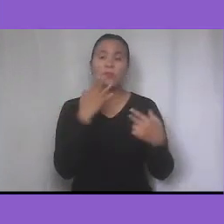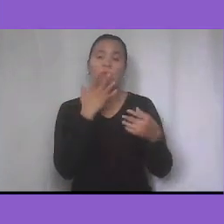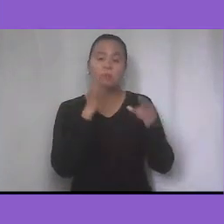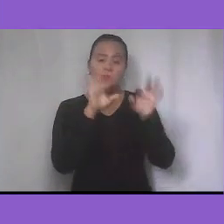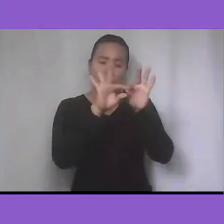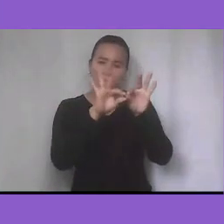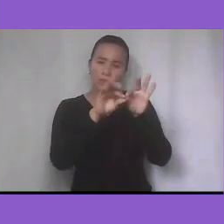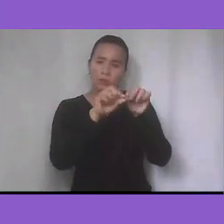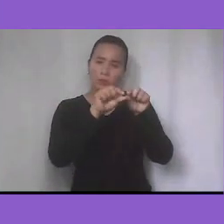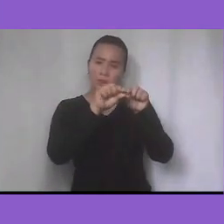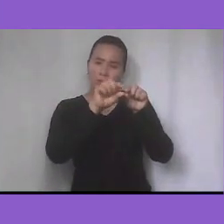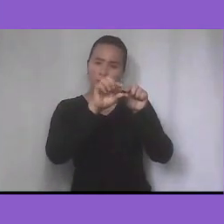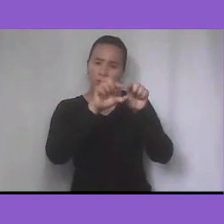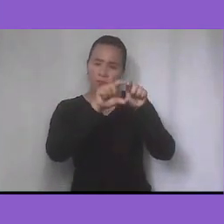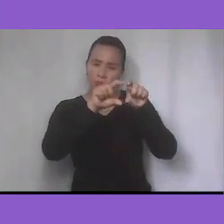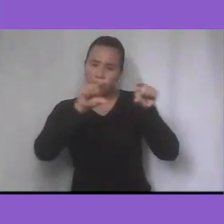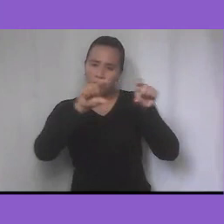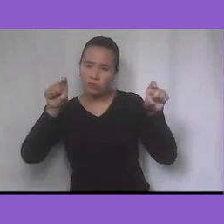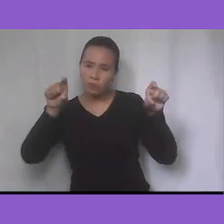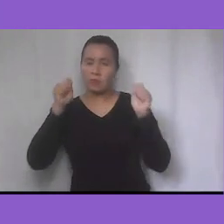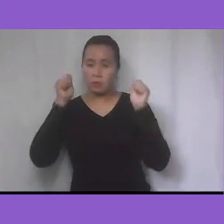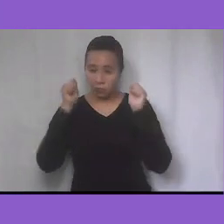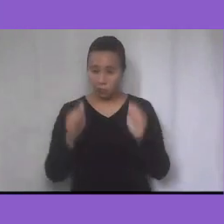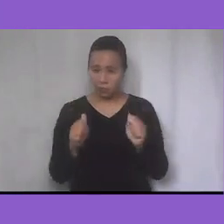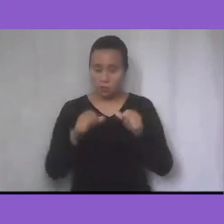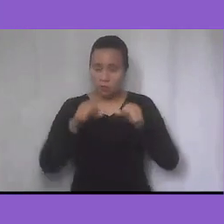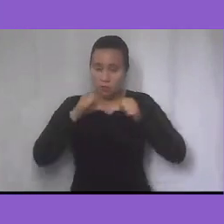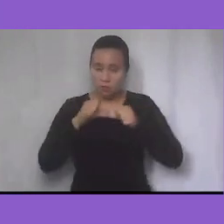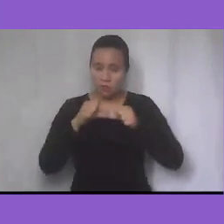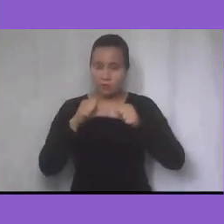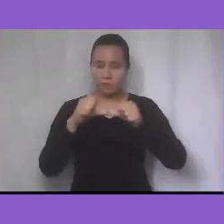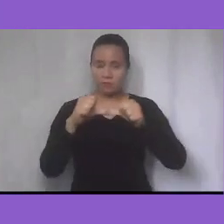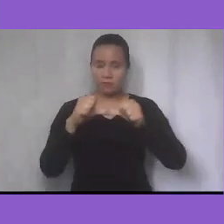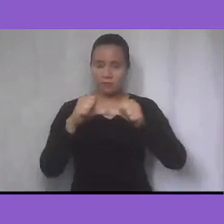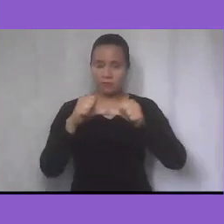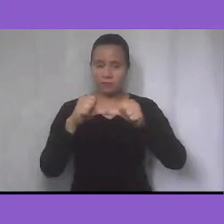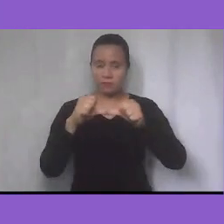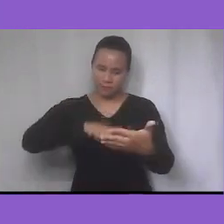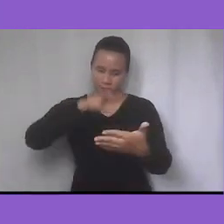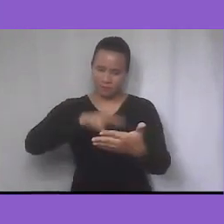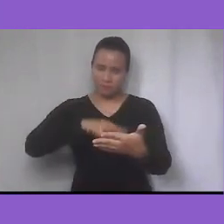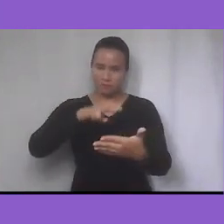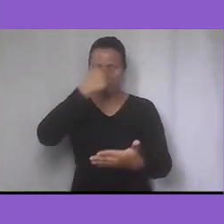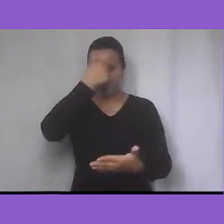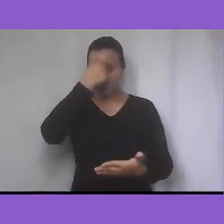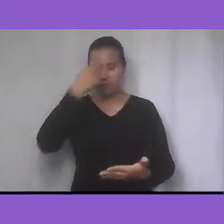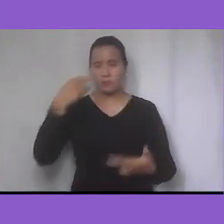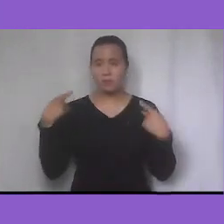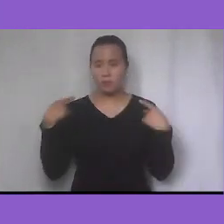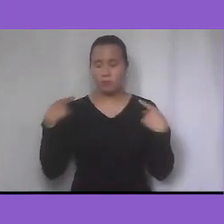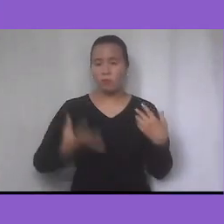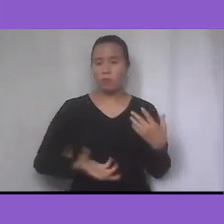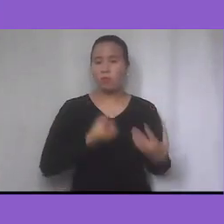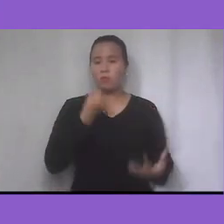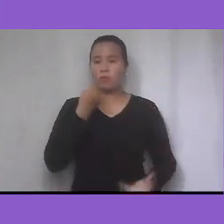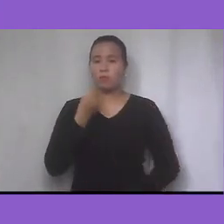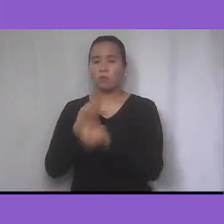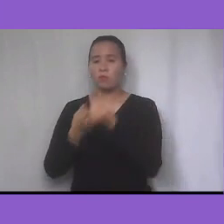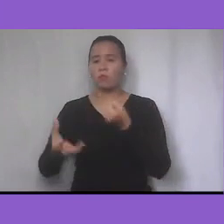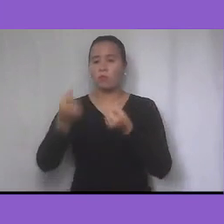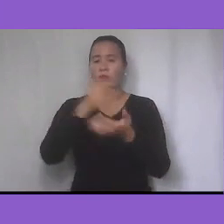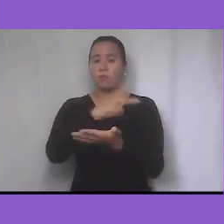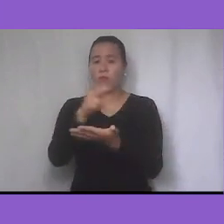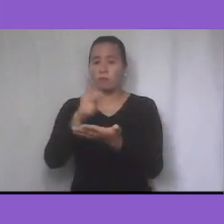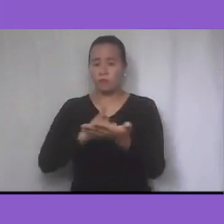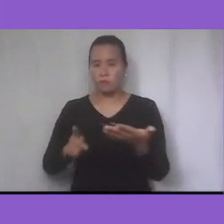madali na siyang tuloy-tuloy na basahin dahil kanya-kanya tayo ng babasahing bahagi. And then, mapakikinggan natin